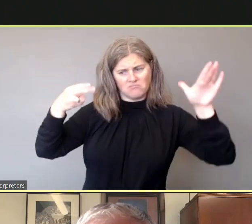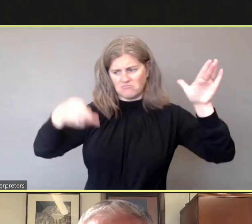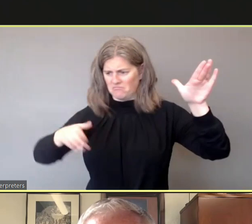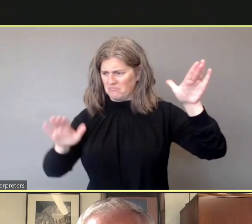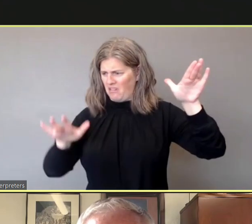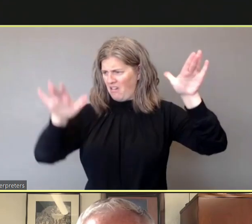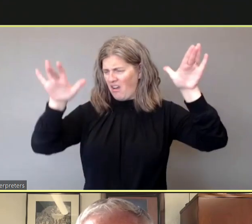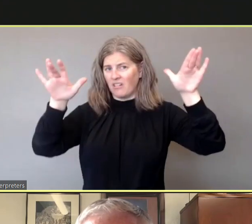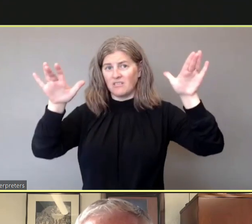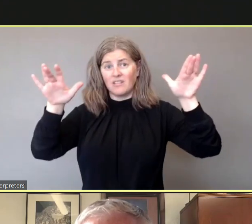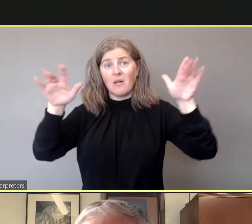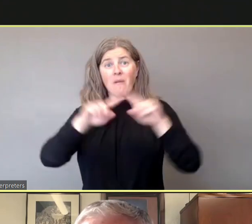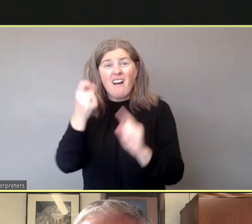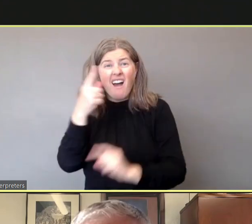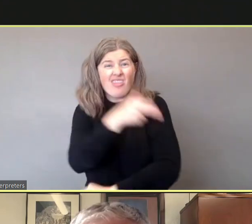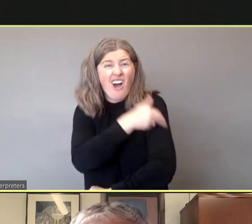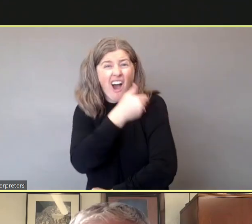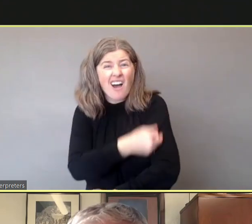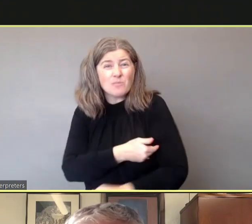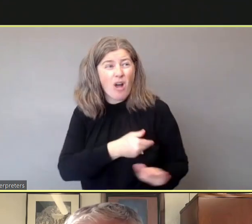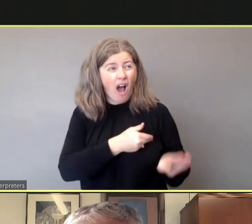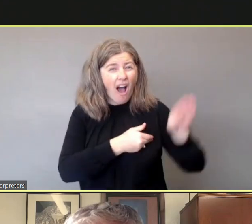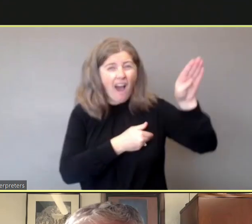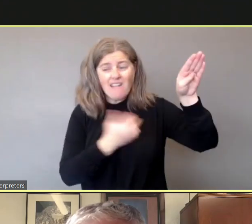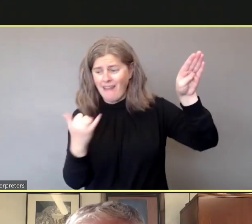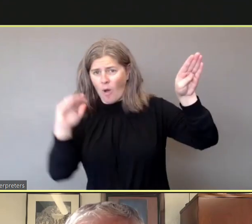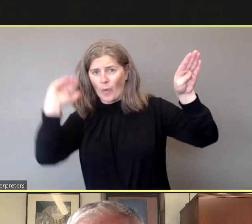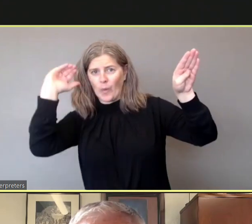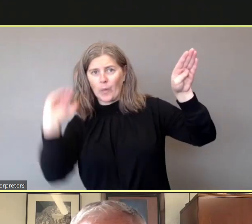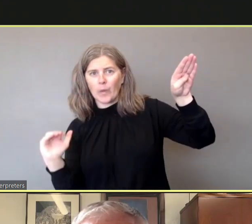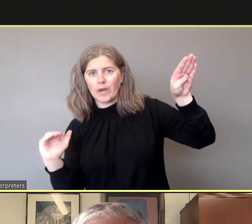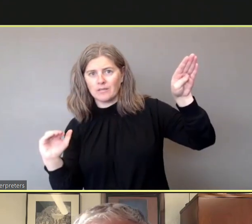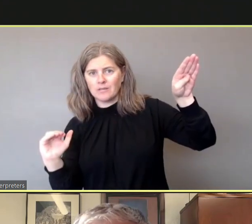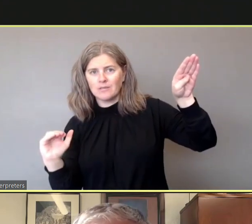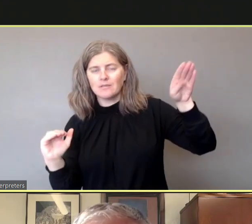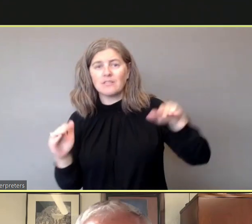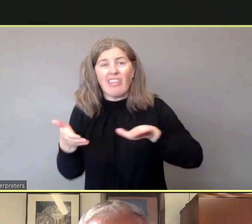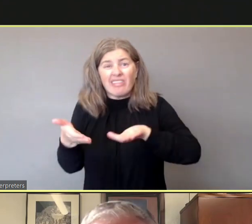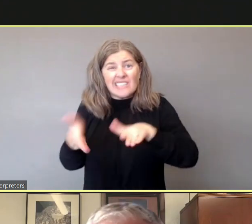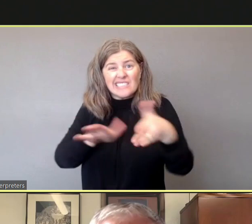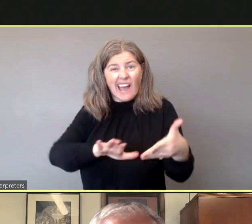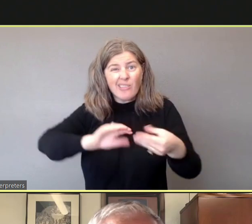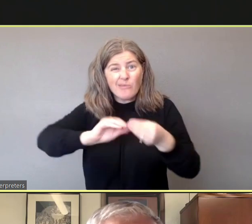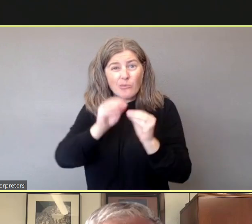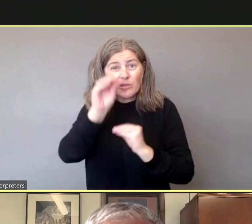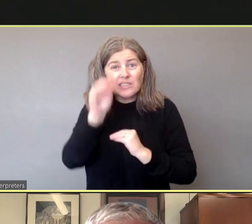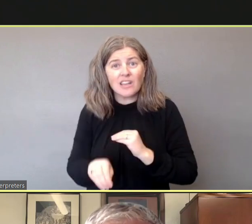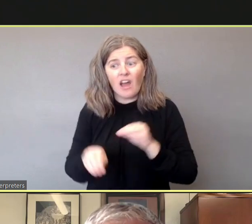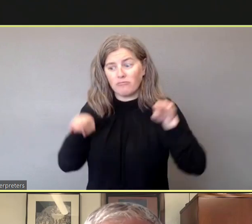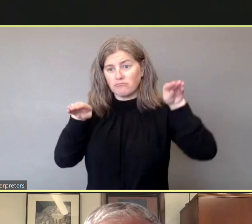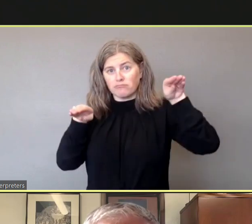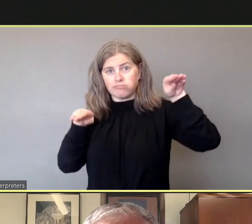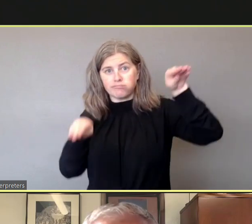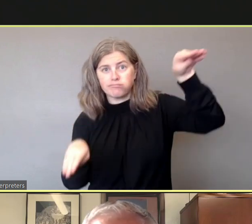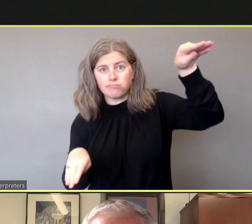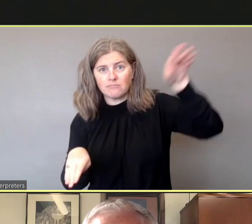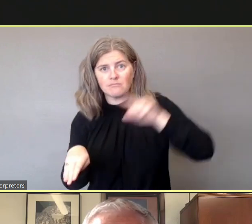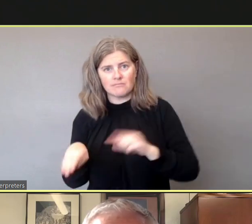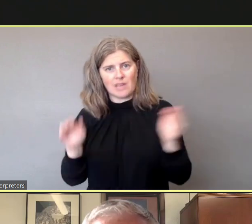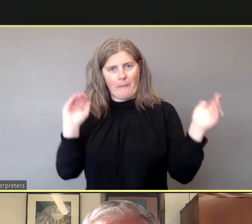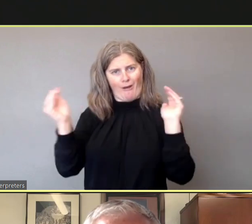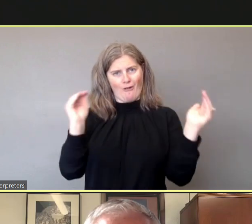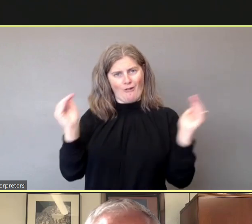our hospitalization rates are incredibly low comparatively. Our death rates have dropped substantially. We